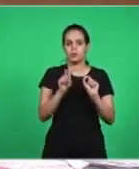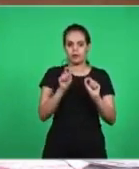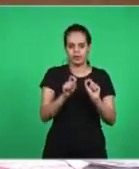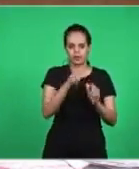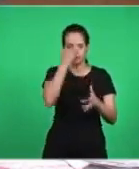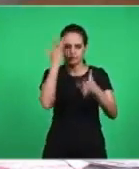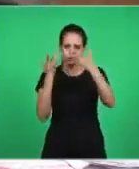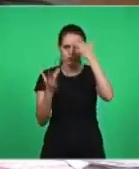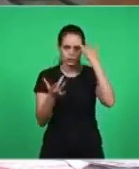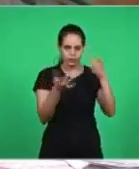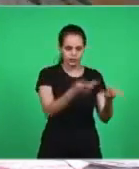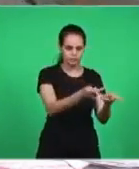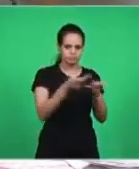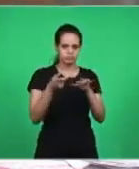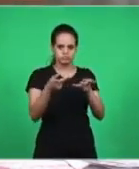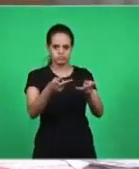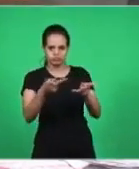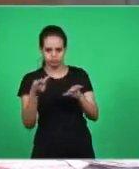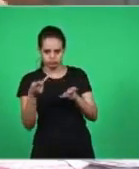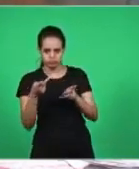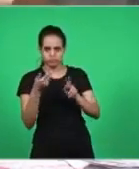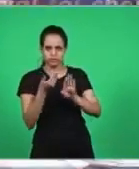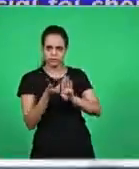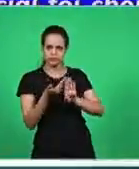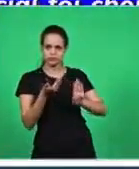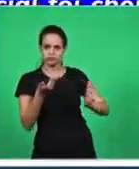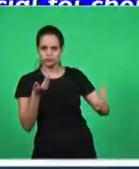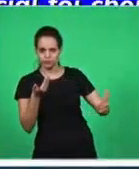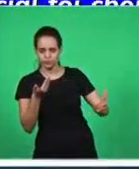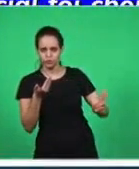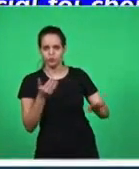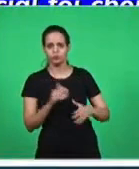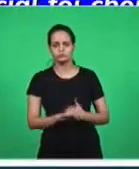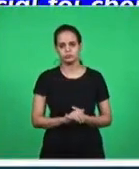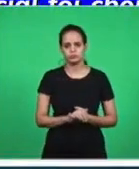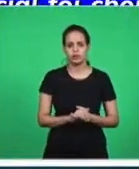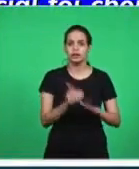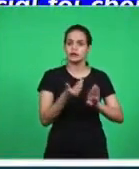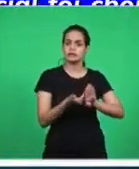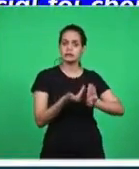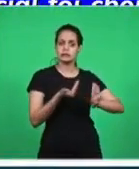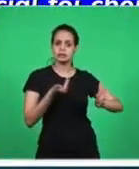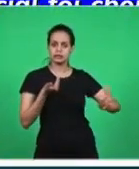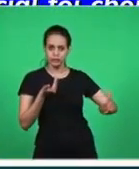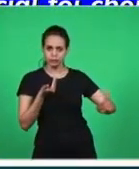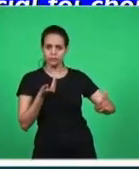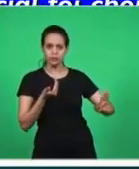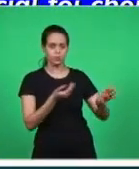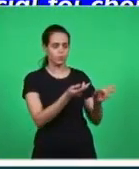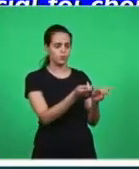he has invited his guests. So let's continue.